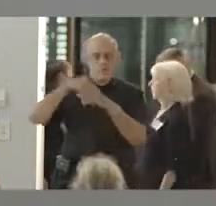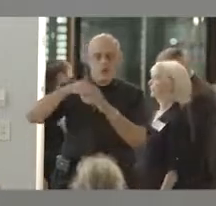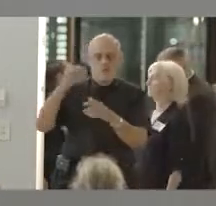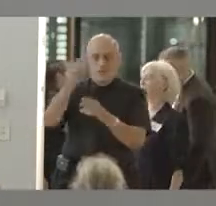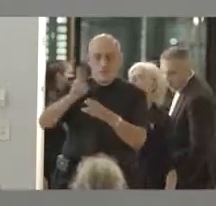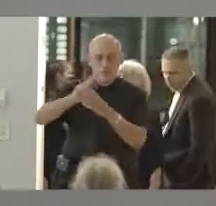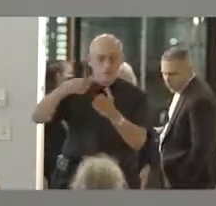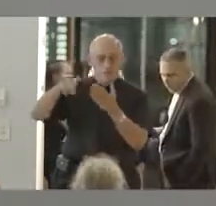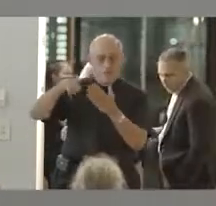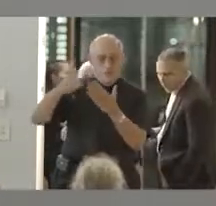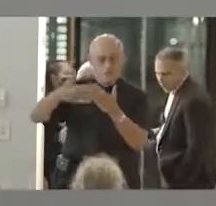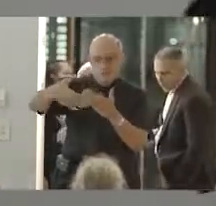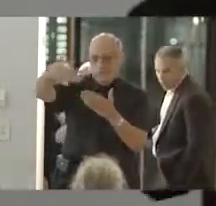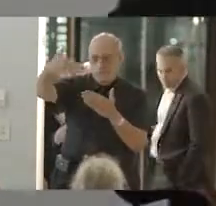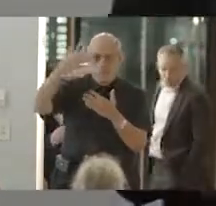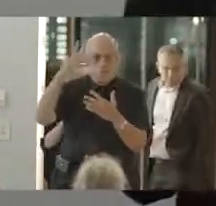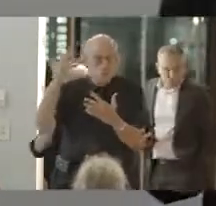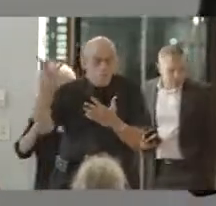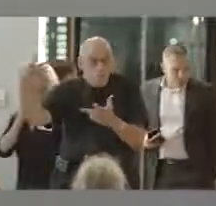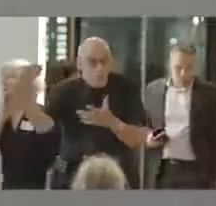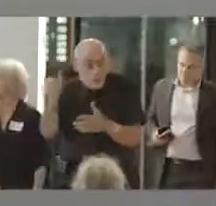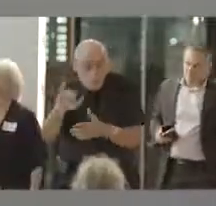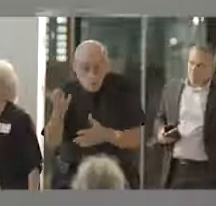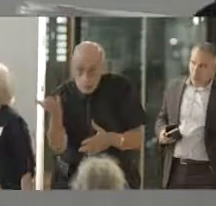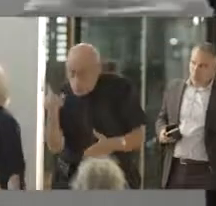for the foreseeable future.